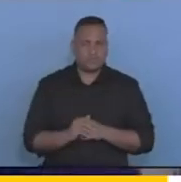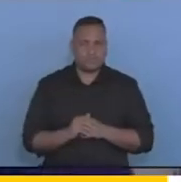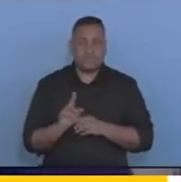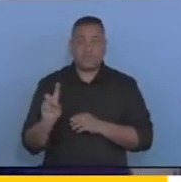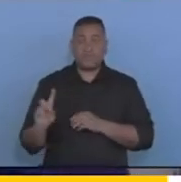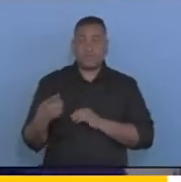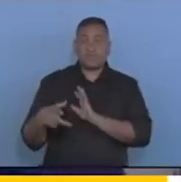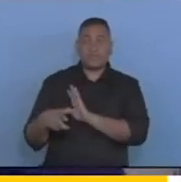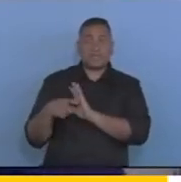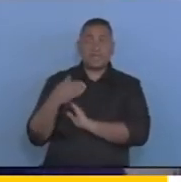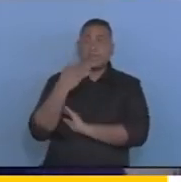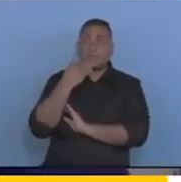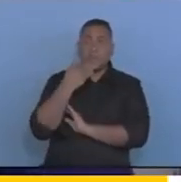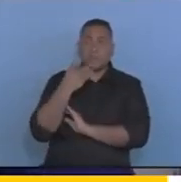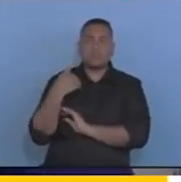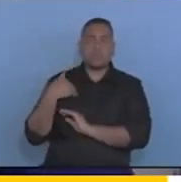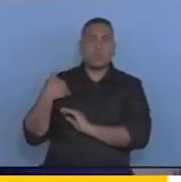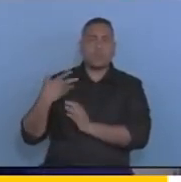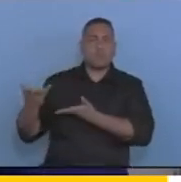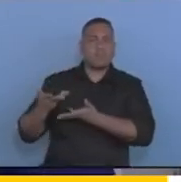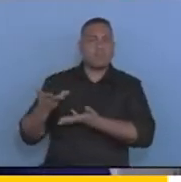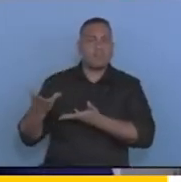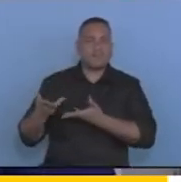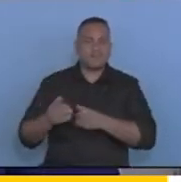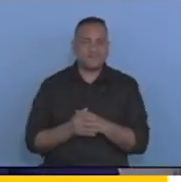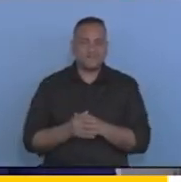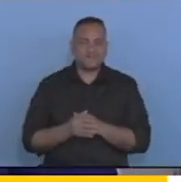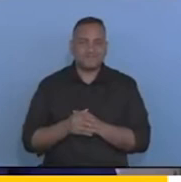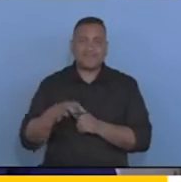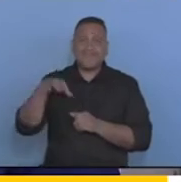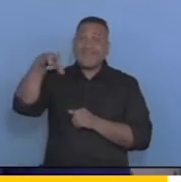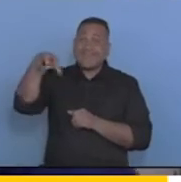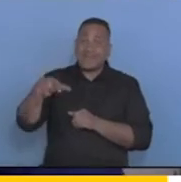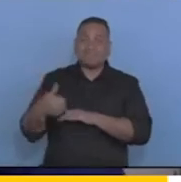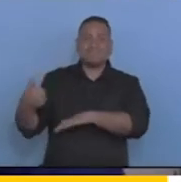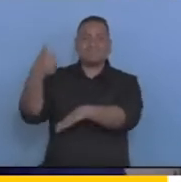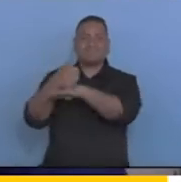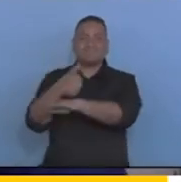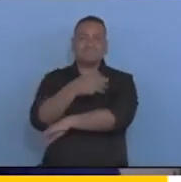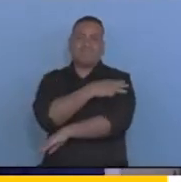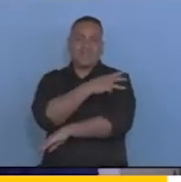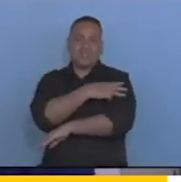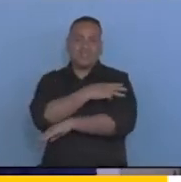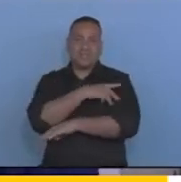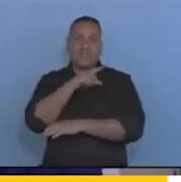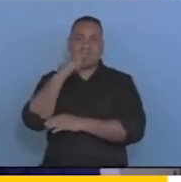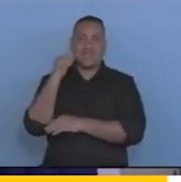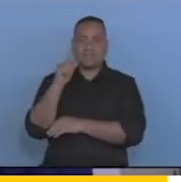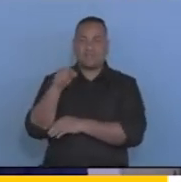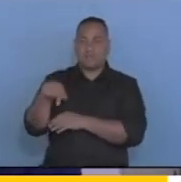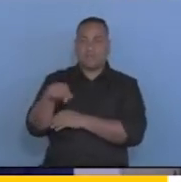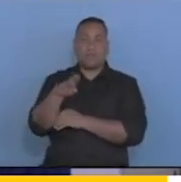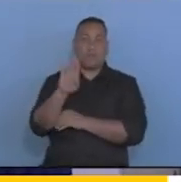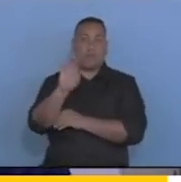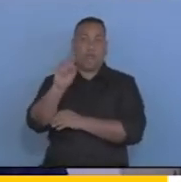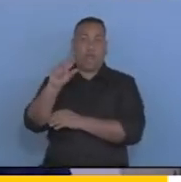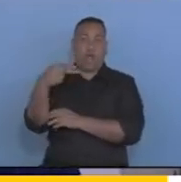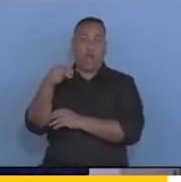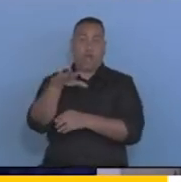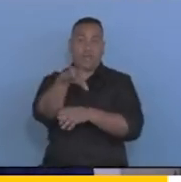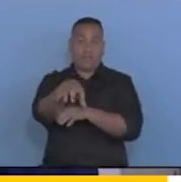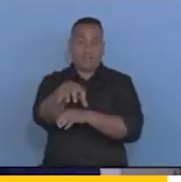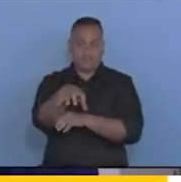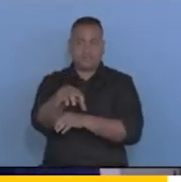are going to be talking to, of course, is the campus manager here at the Belhar campus. And he'll be joining us, giving us a